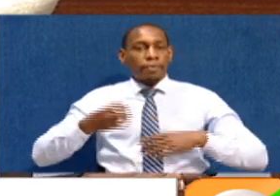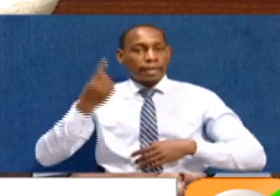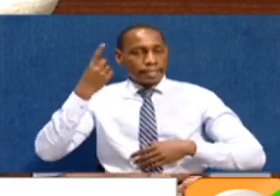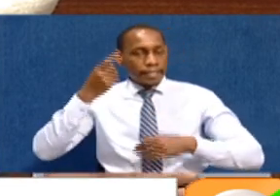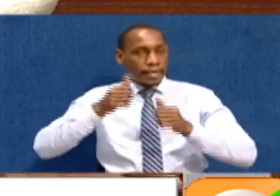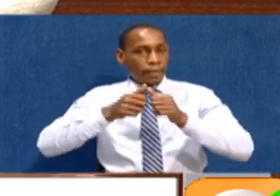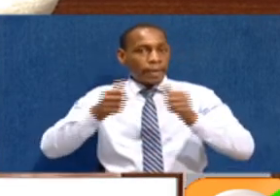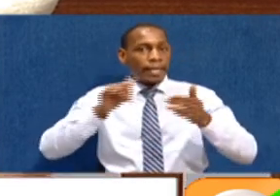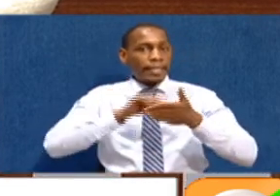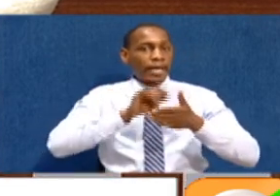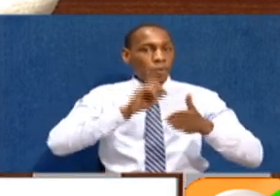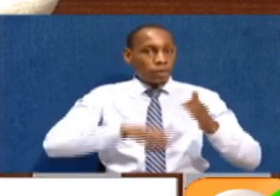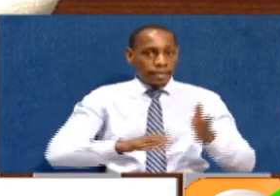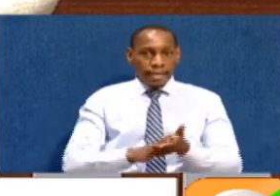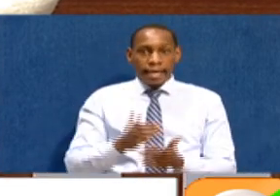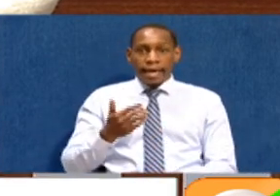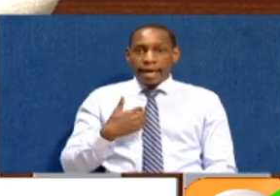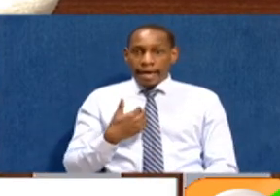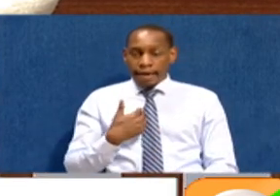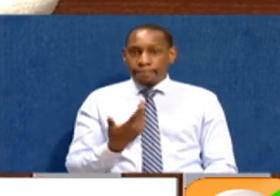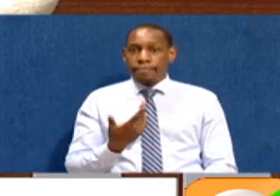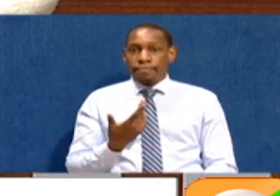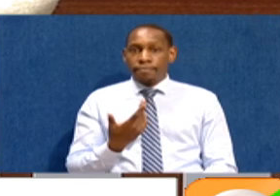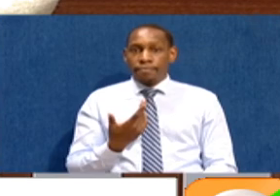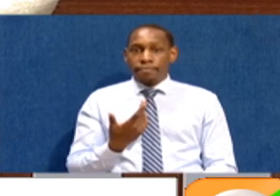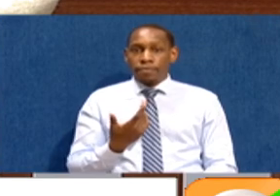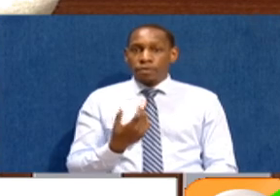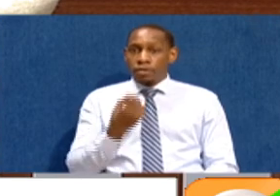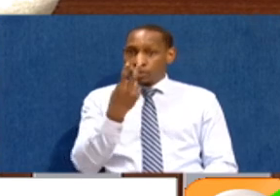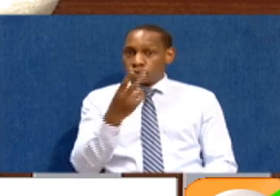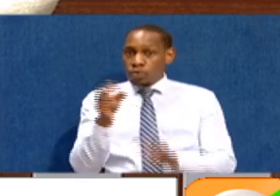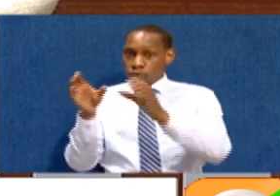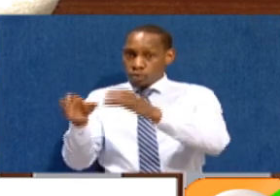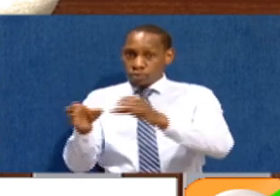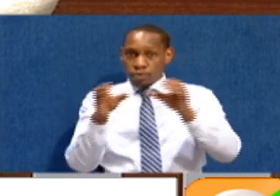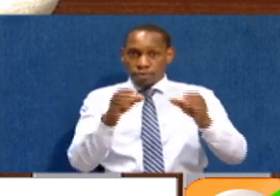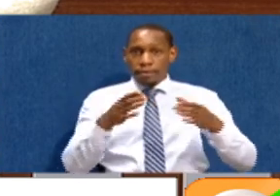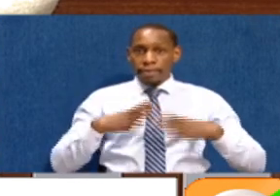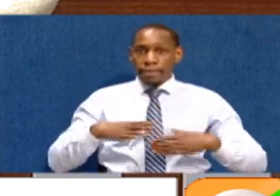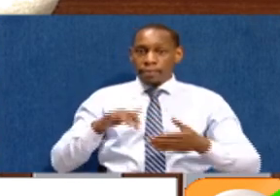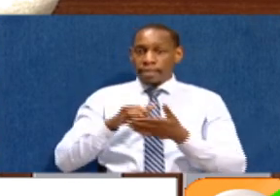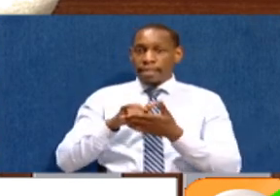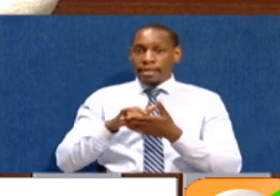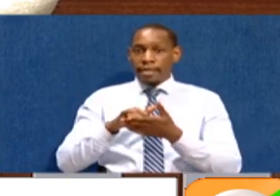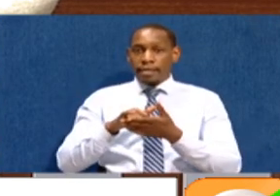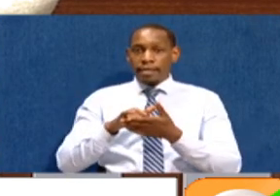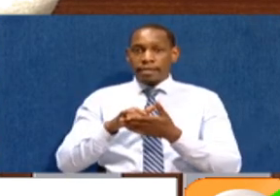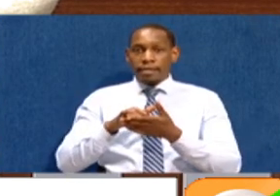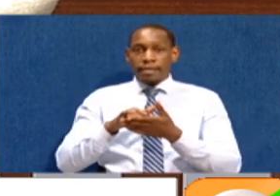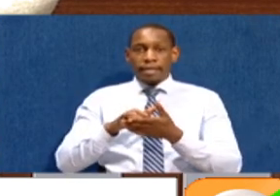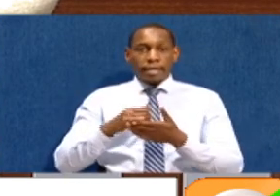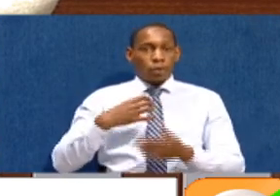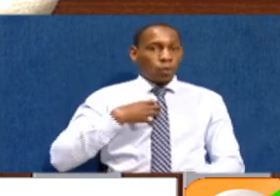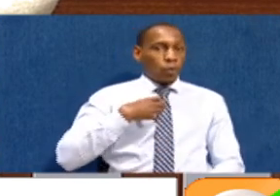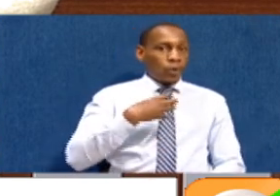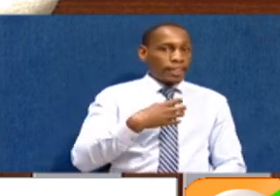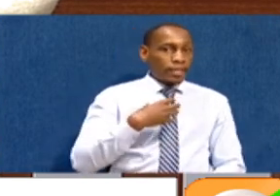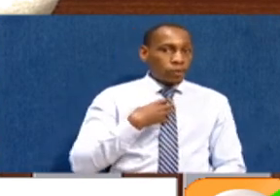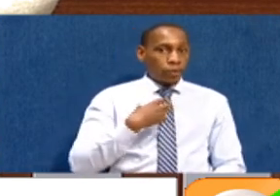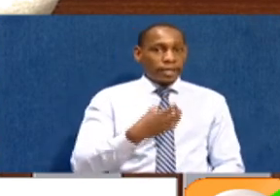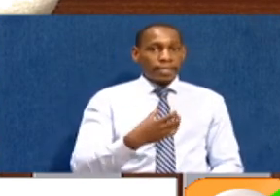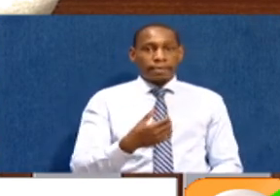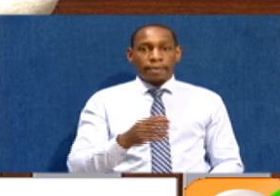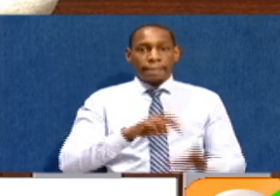public. That there is a dichotomy by those who are daddy's boys. Daddy's boys to mean